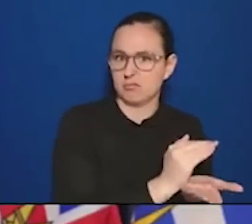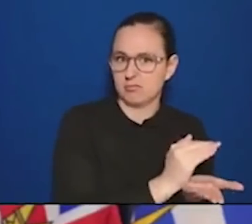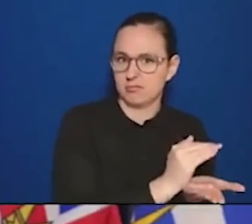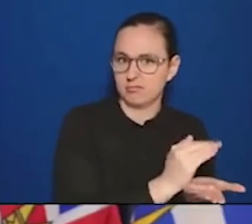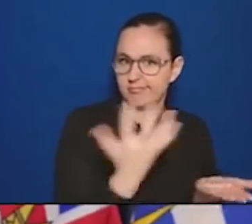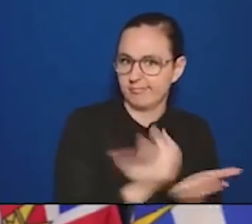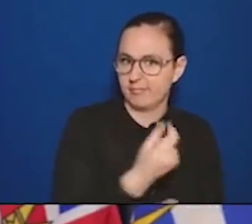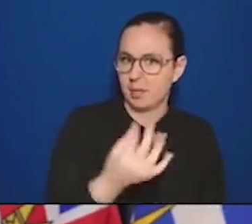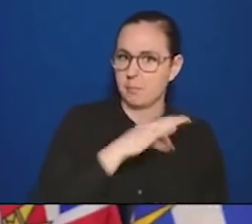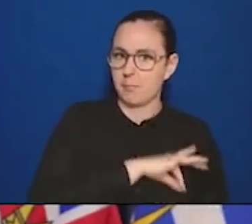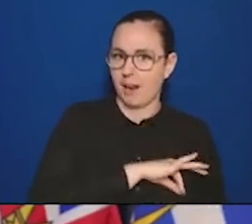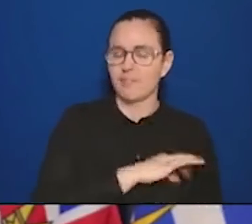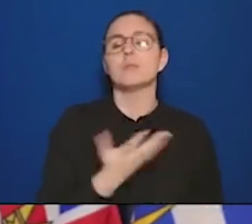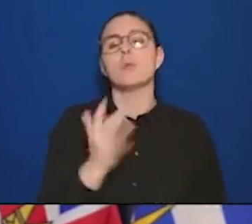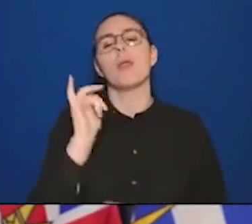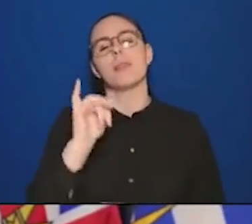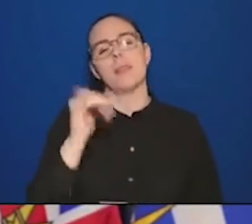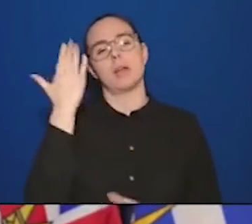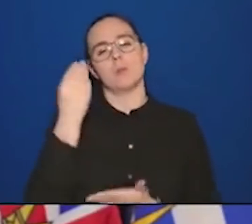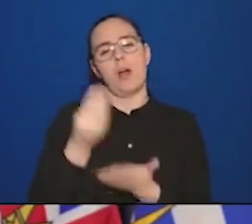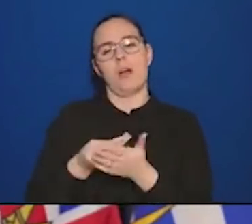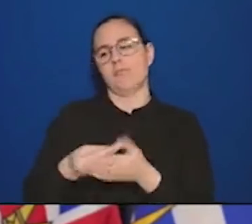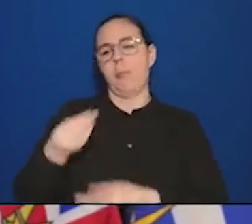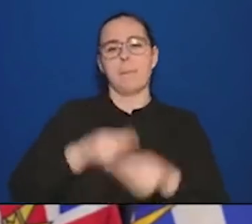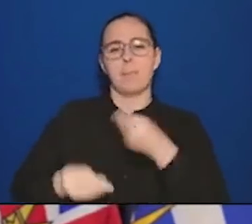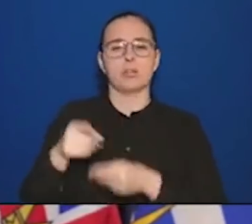adjustment is there.